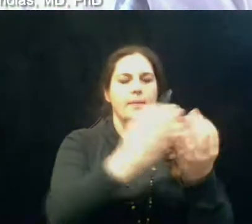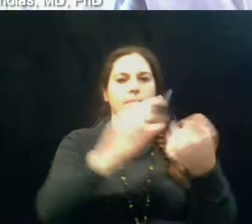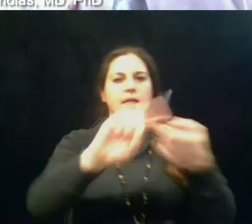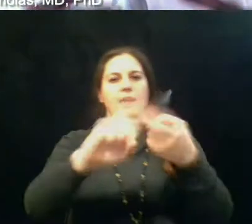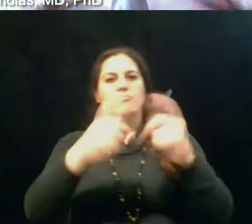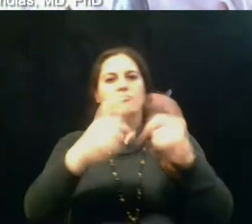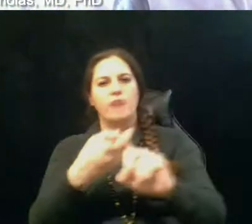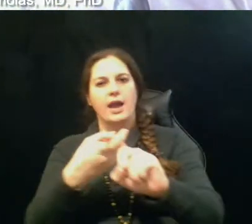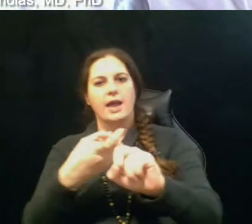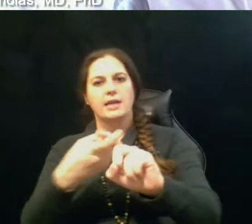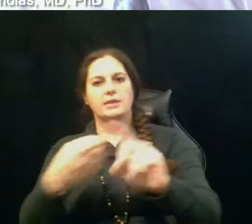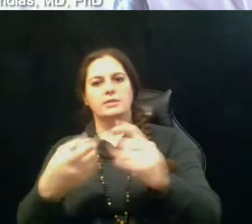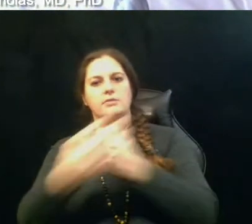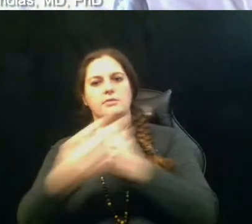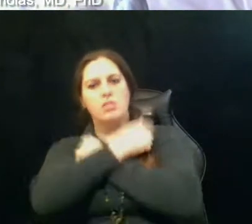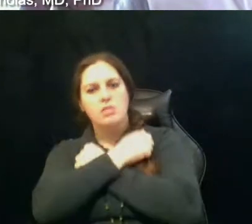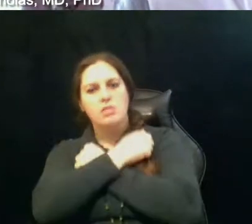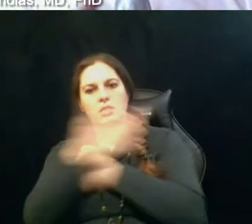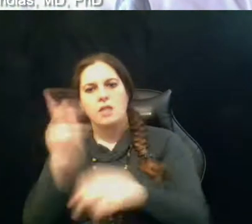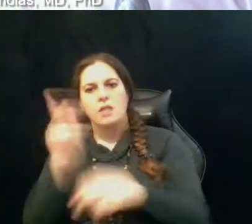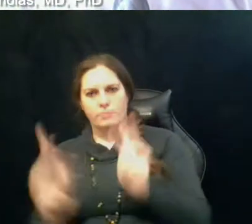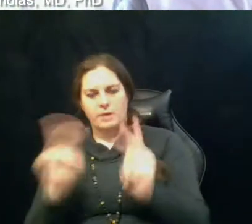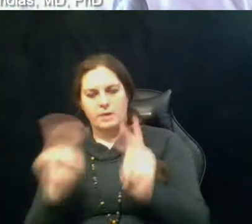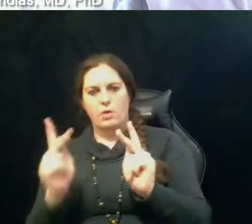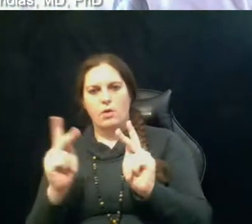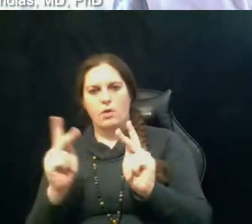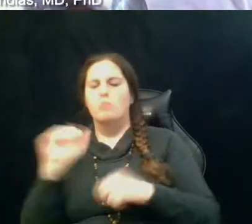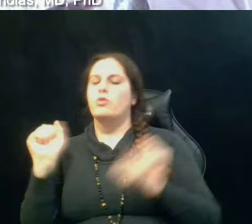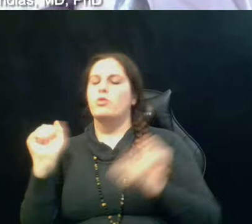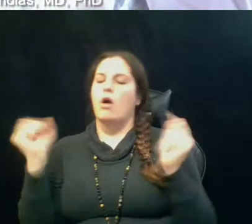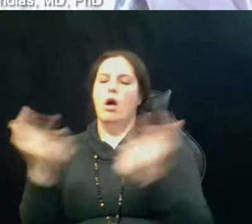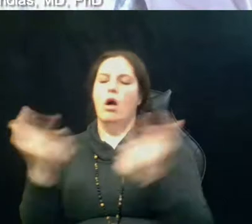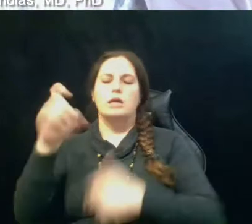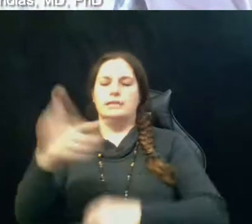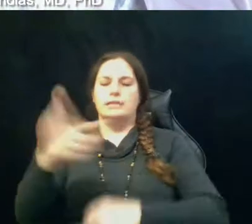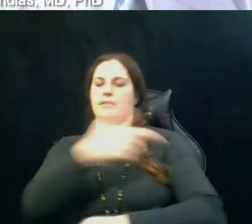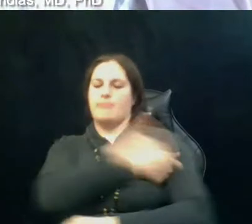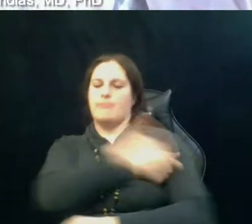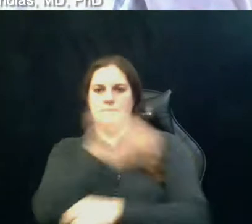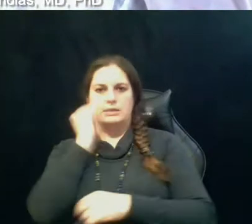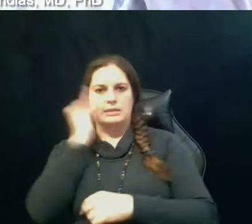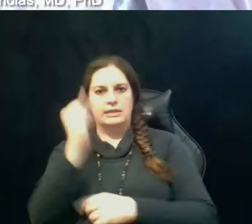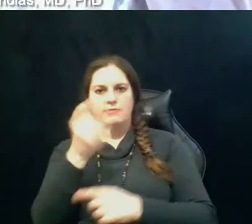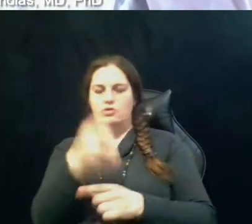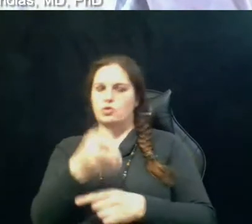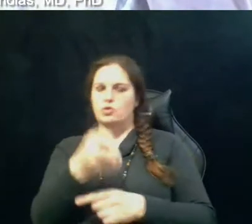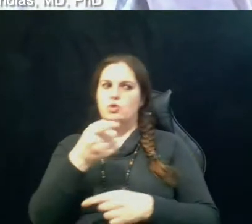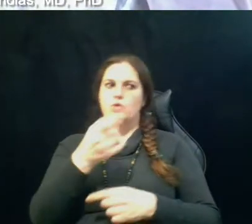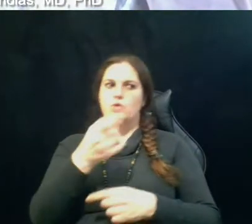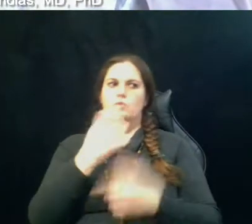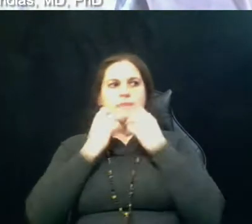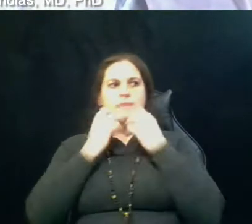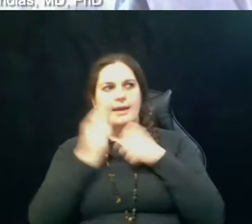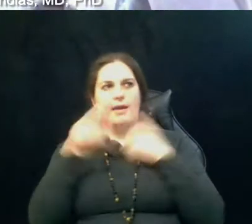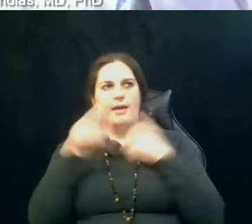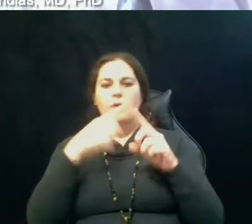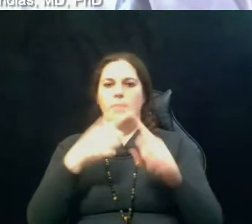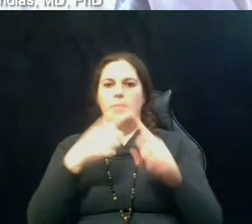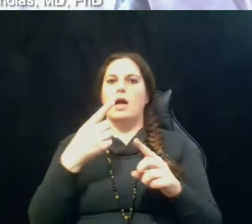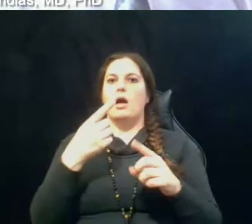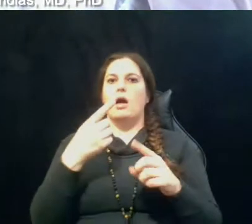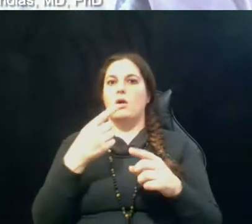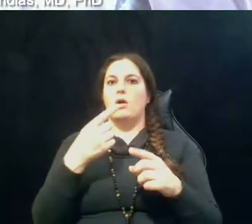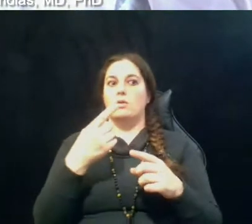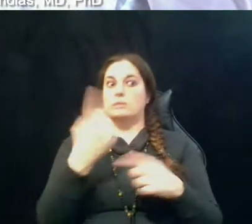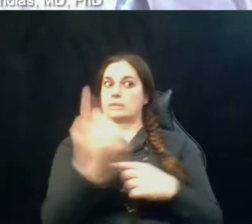get together and we all need to have vaccines. If you care for or care about someone with a special healthcare needs, go